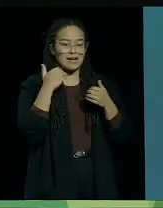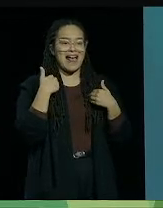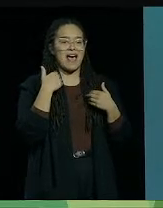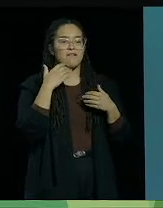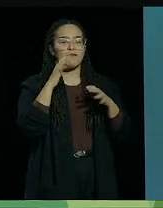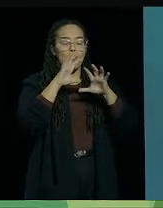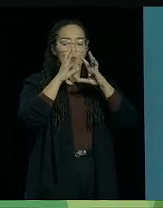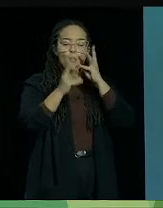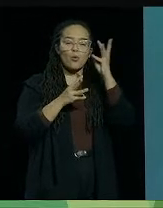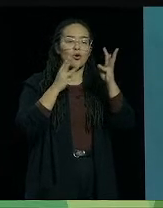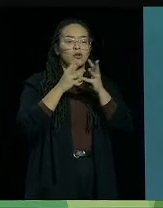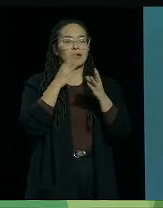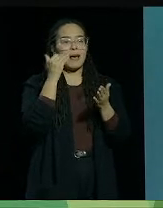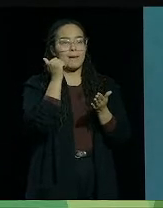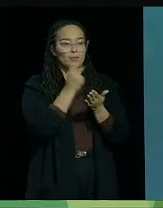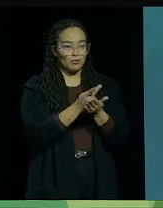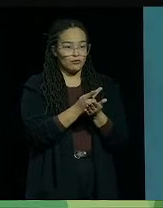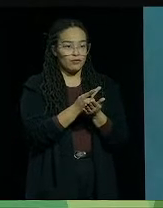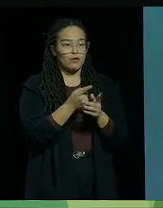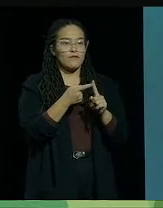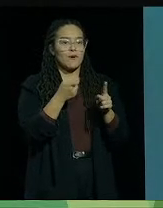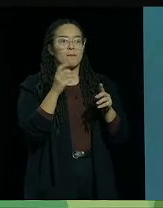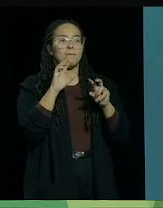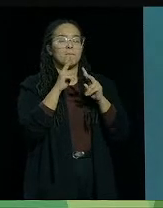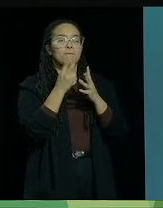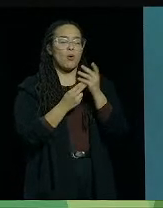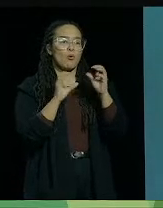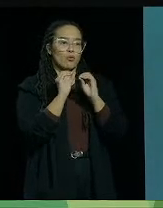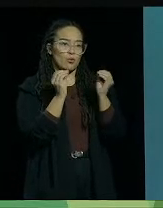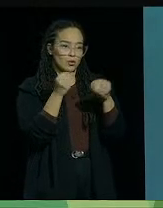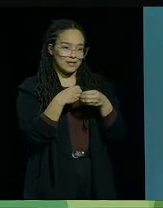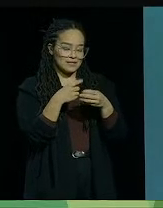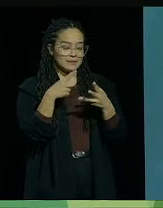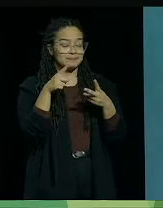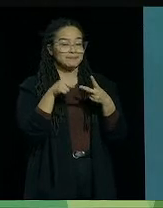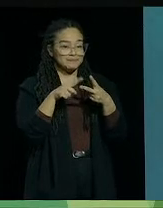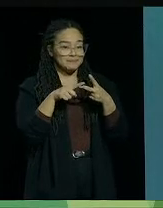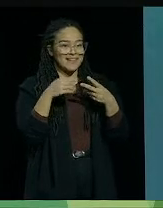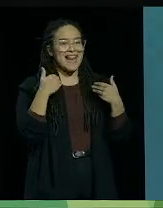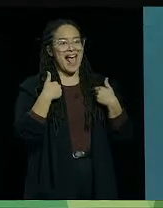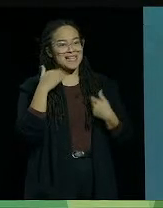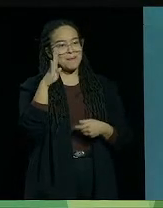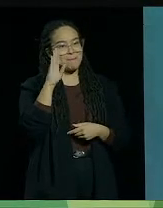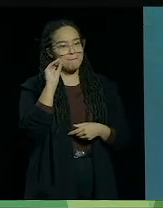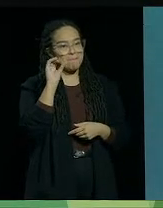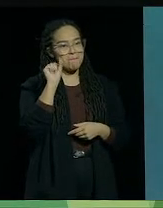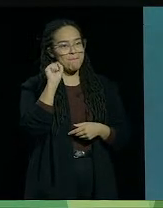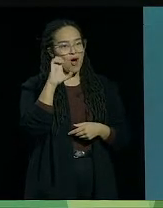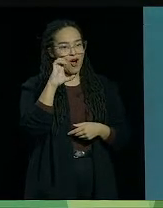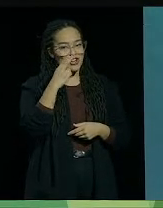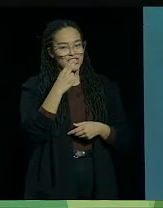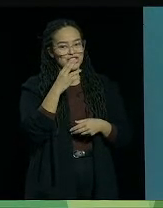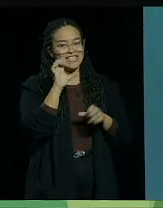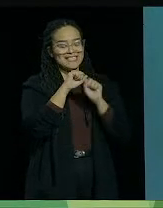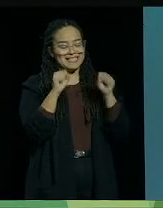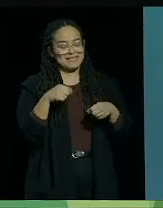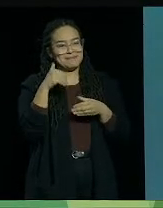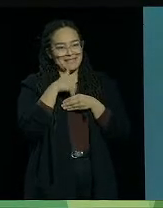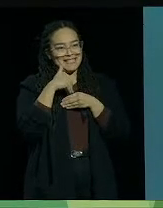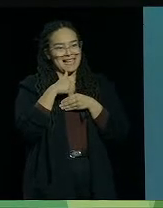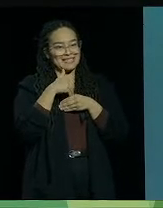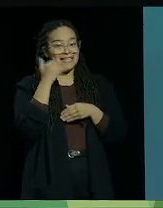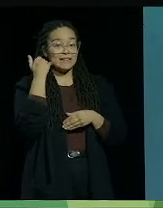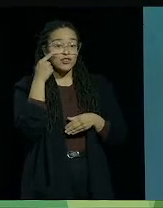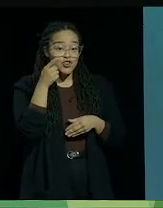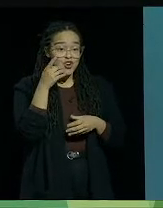both organizations. And two, because it has a Bosch hybrid system at its core. If you're a motorsports